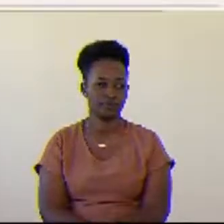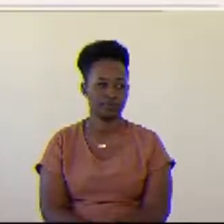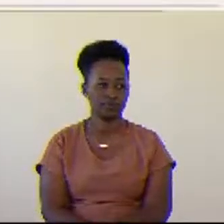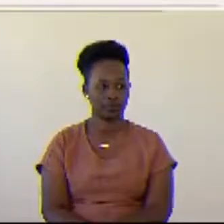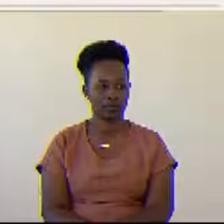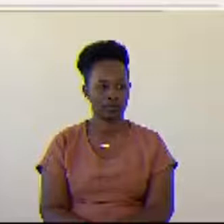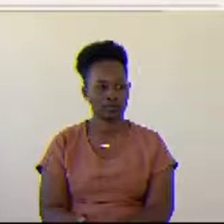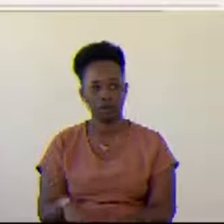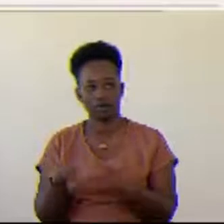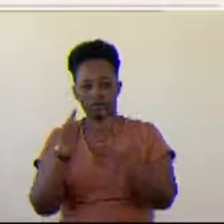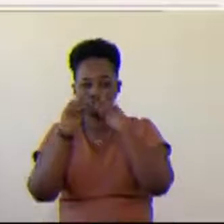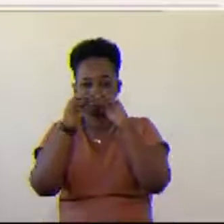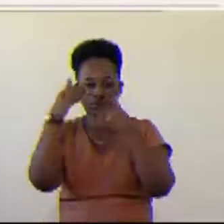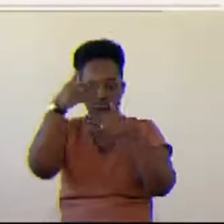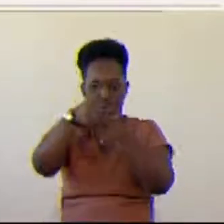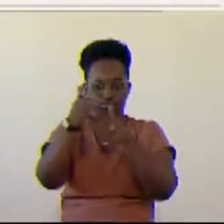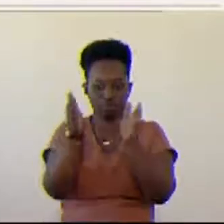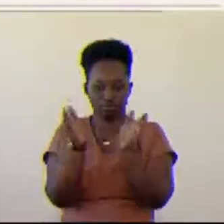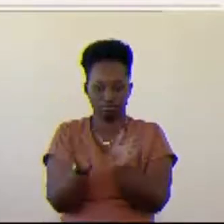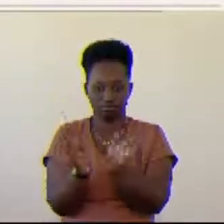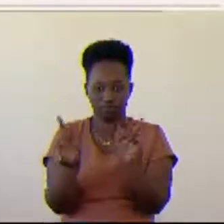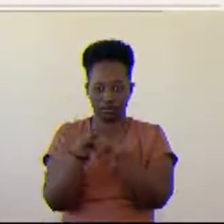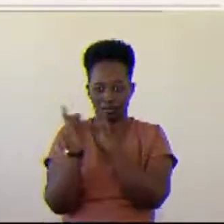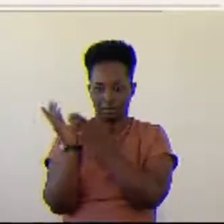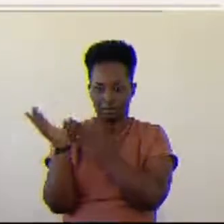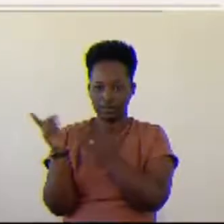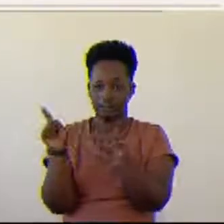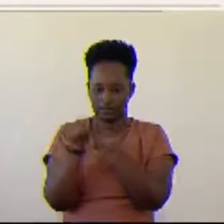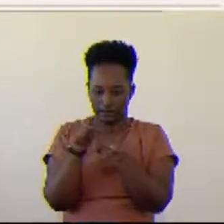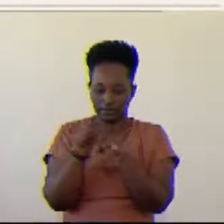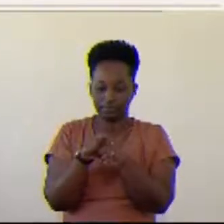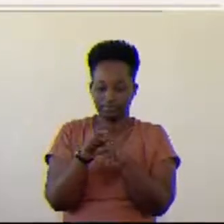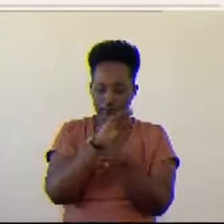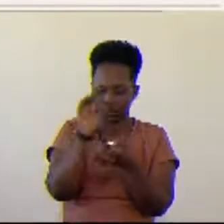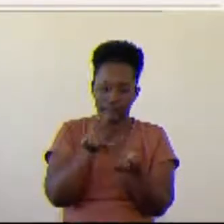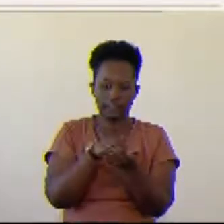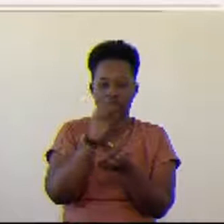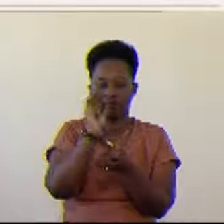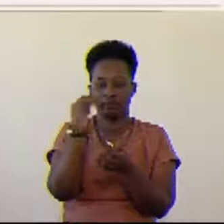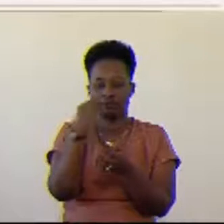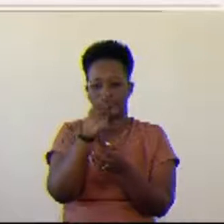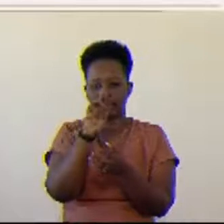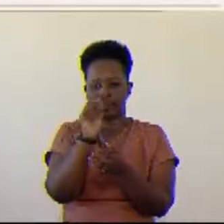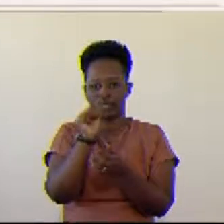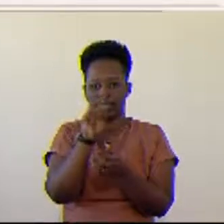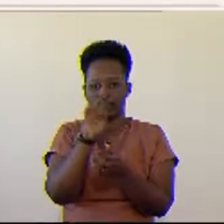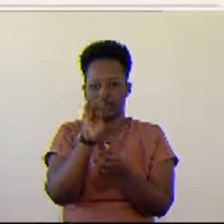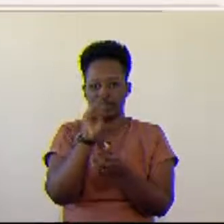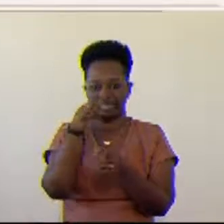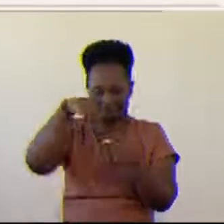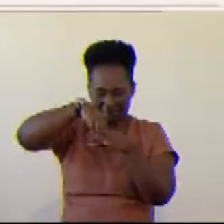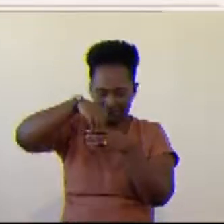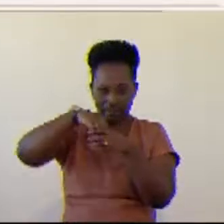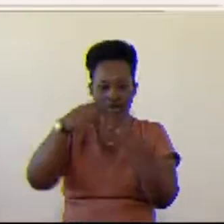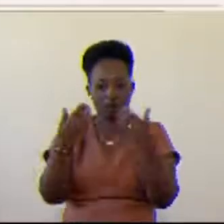cuboid, like this. The center of gravity is also right inside. And there are so many others. When I talk of a cuboid